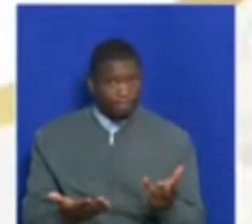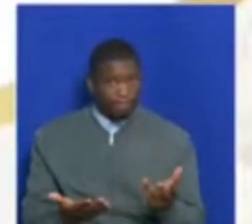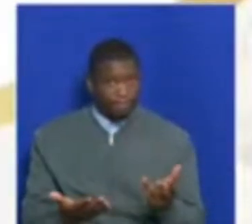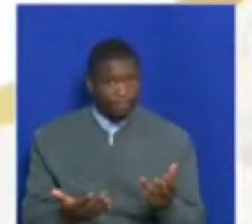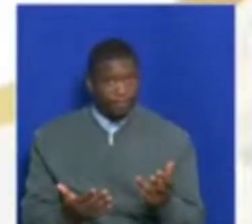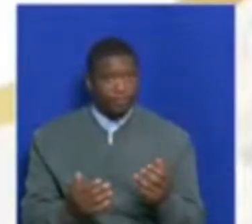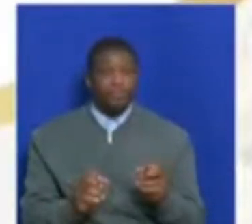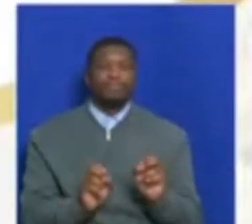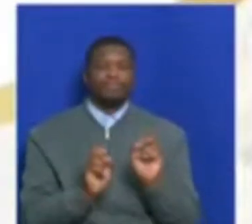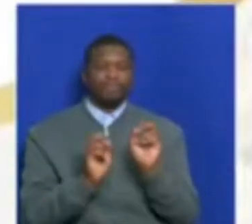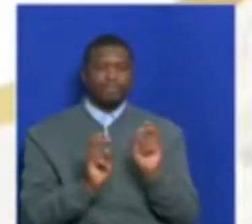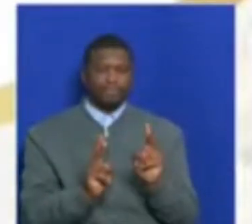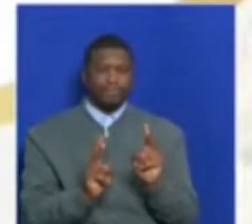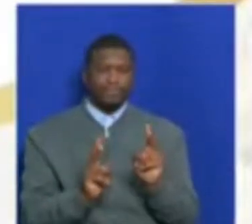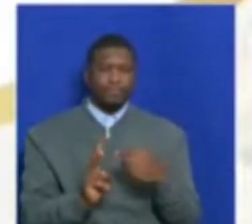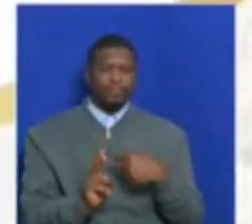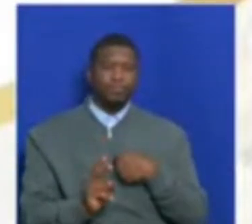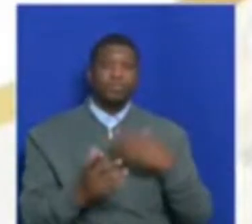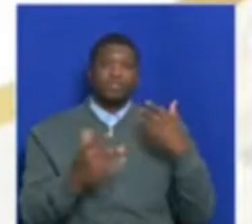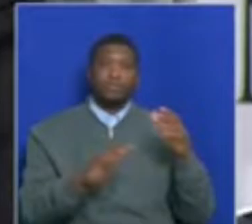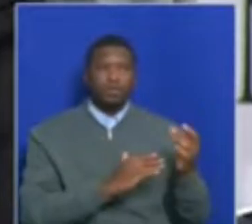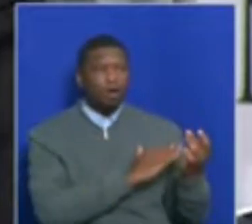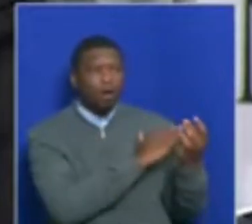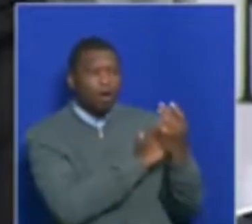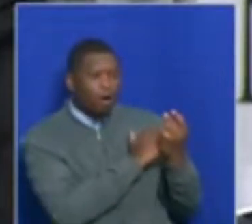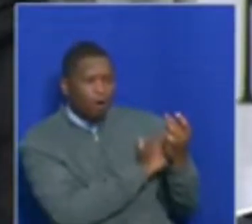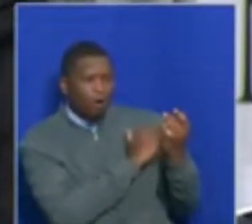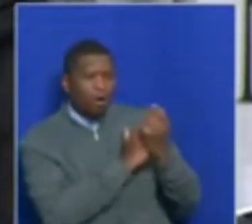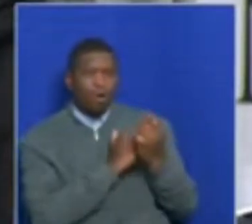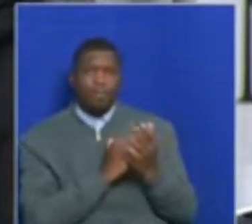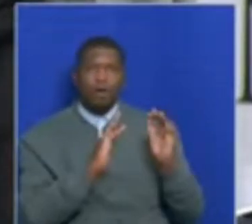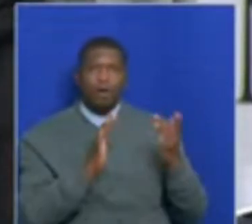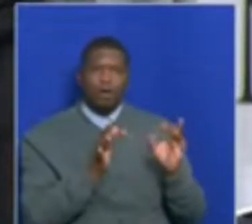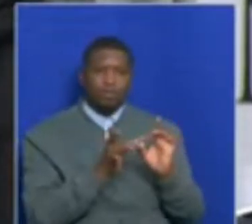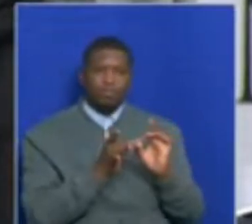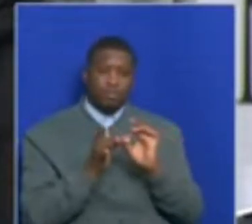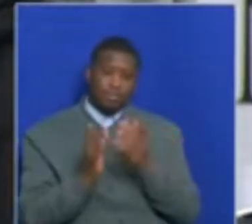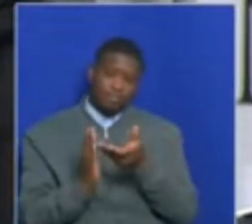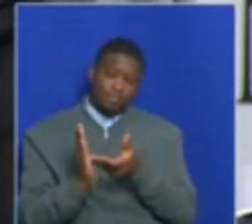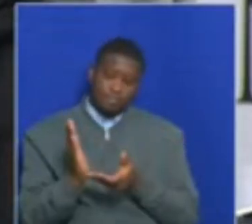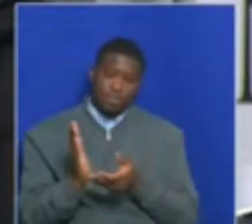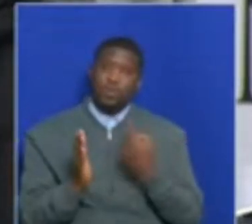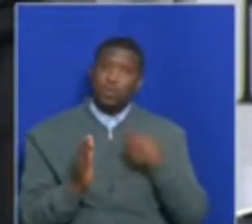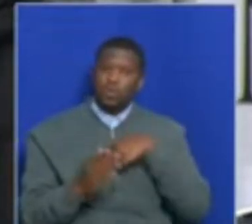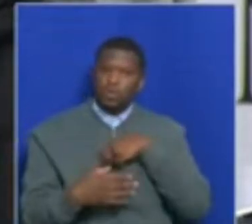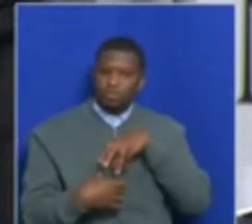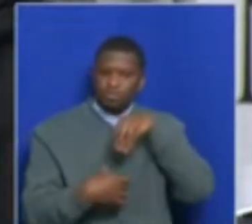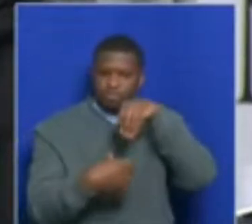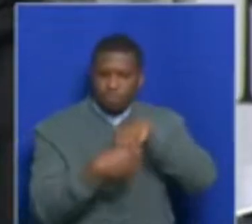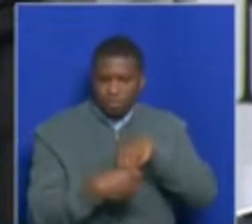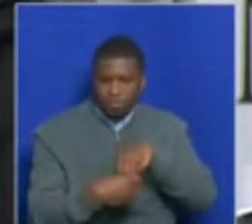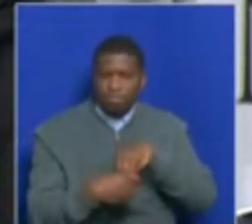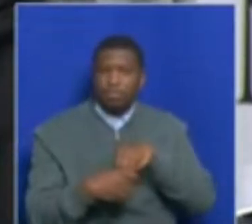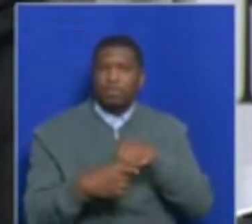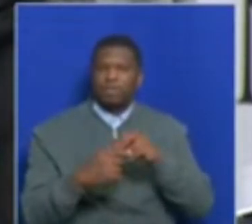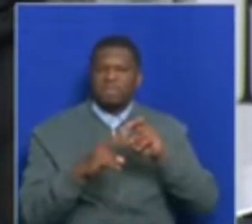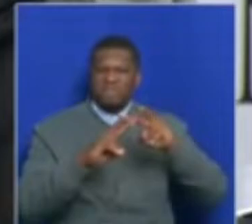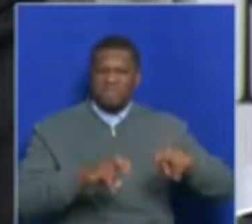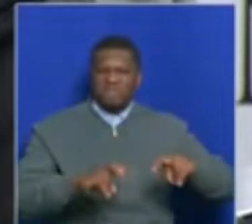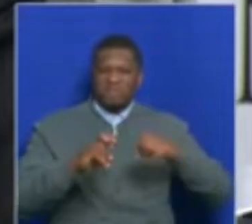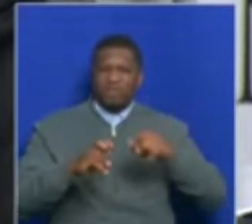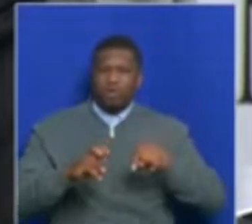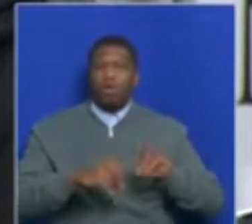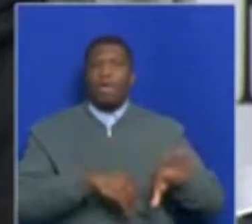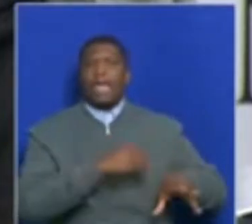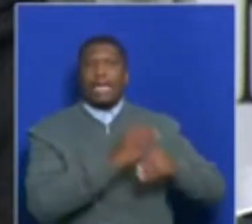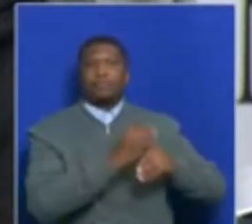have been advised that the terms of reference of the Commission do not extend to the investigation of extrajudicial killings by members